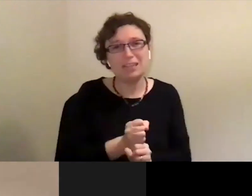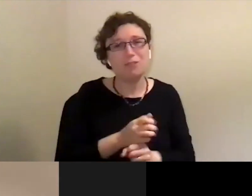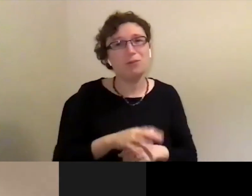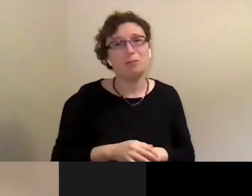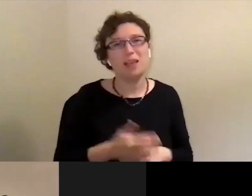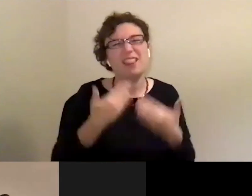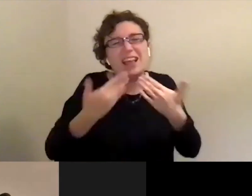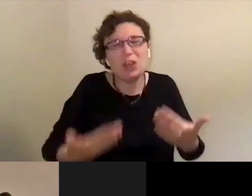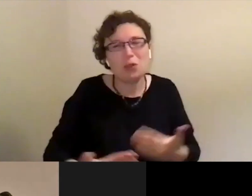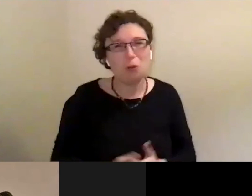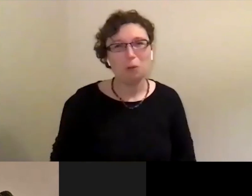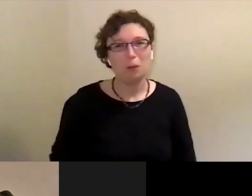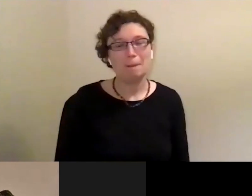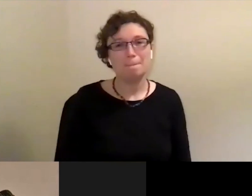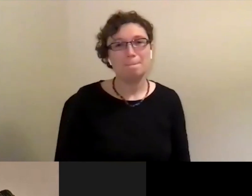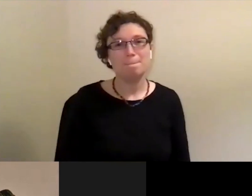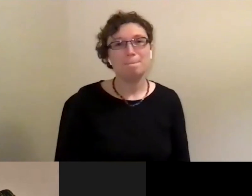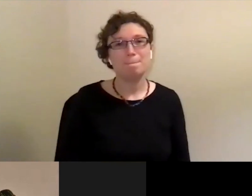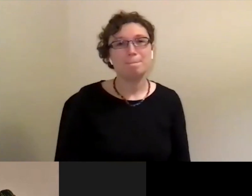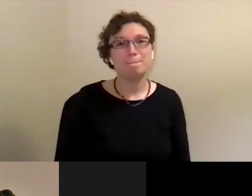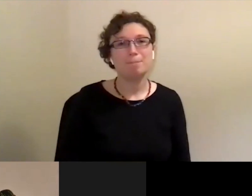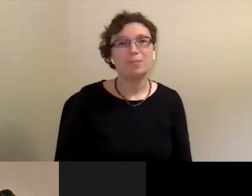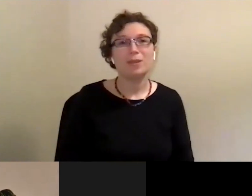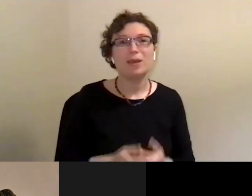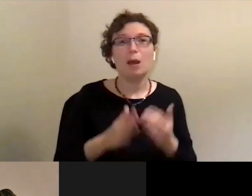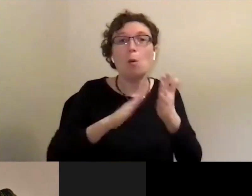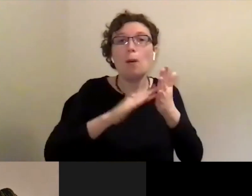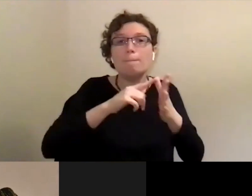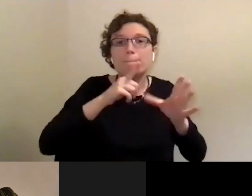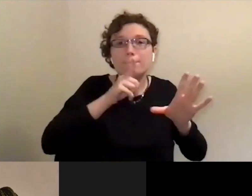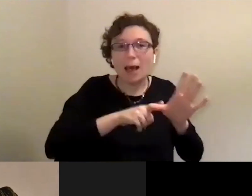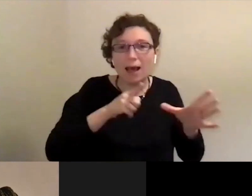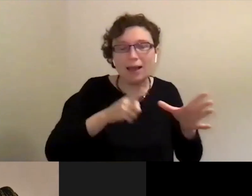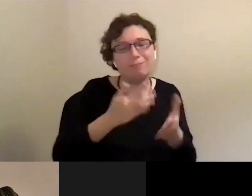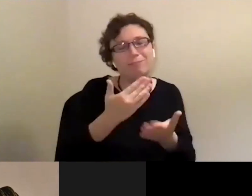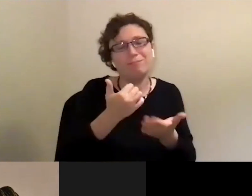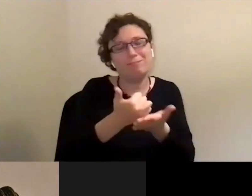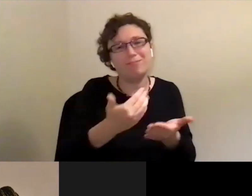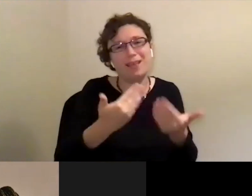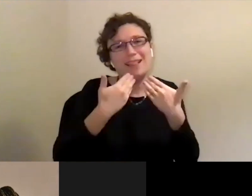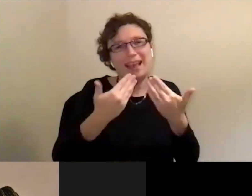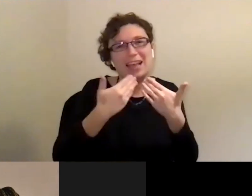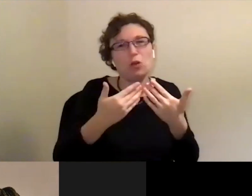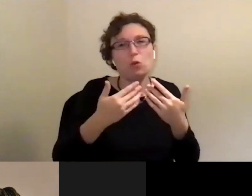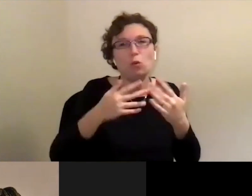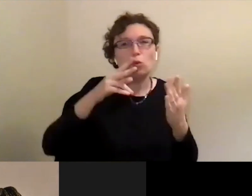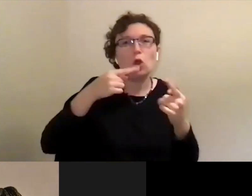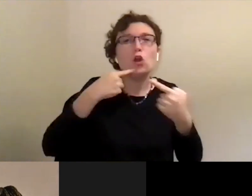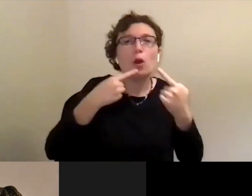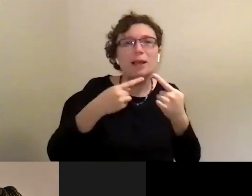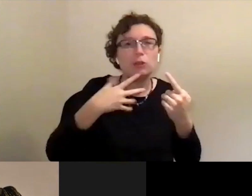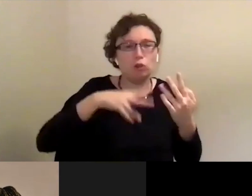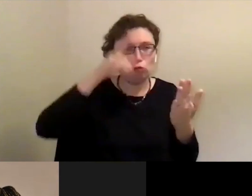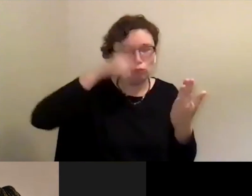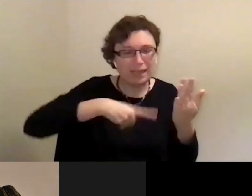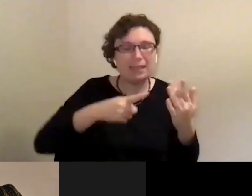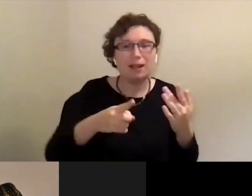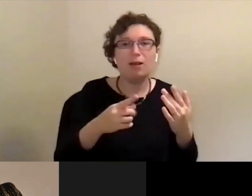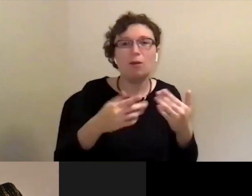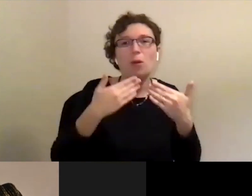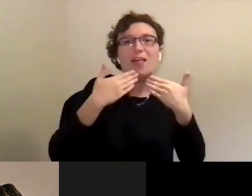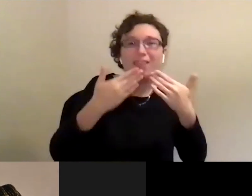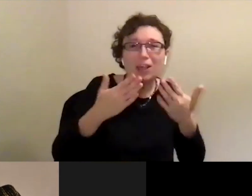you so much, Maia. I just want to read some of the comments before we go, because thank you for tonight. Thank you, Maia. Proud of